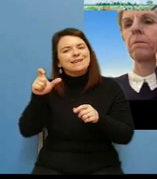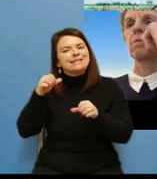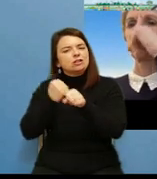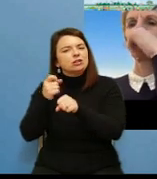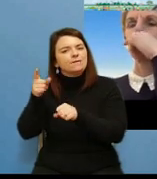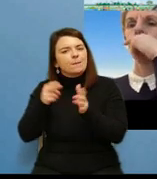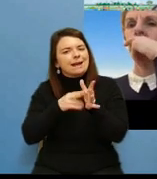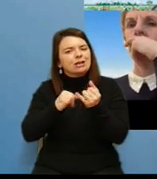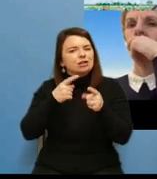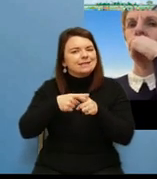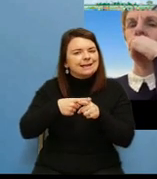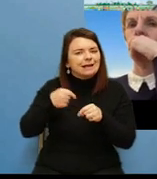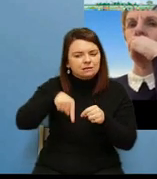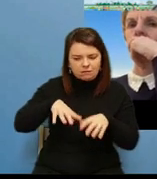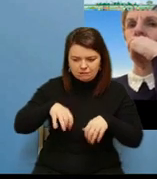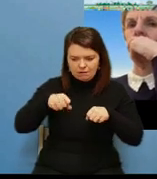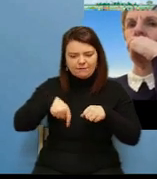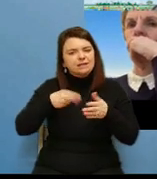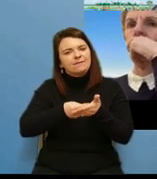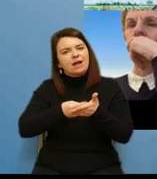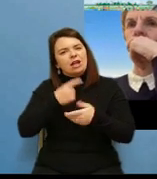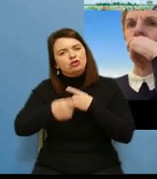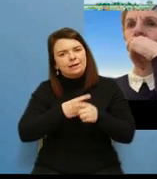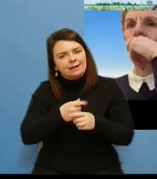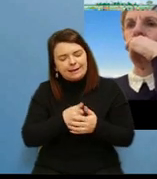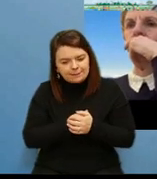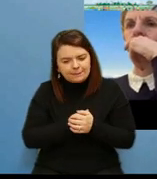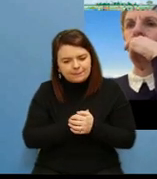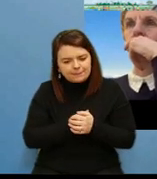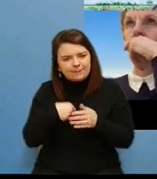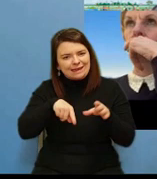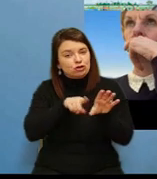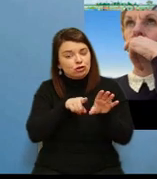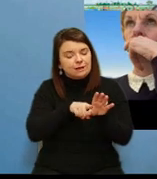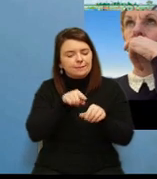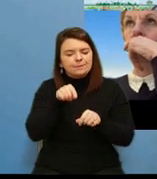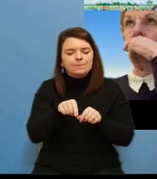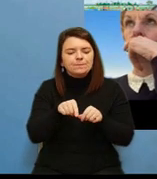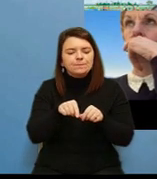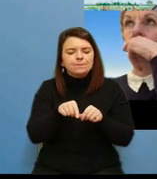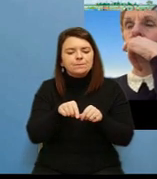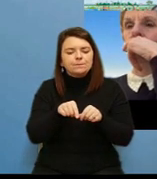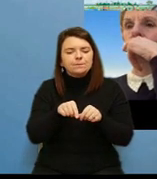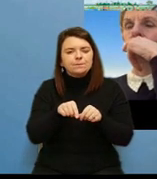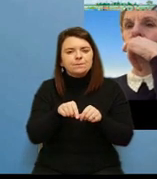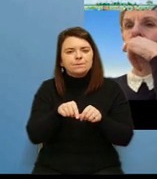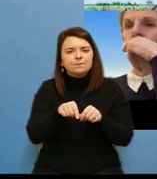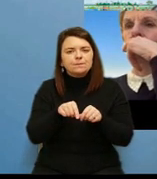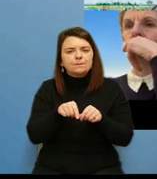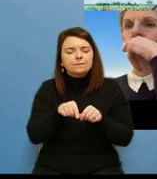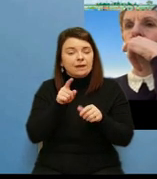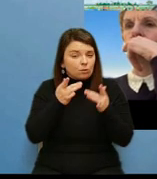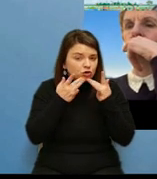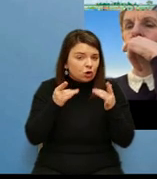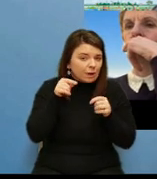QOF on the indicators past the CCG from NHS England at the beginning of this financial year. There is also a significant prior